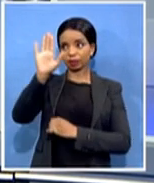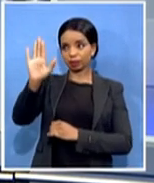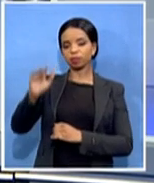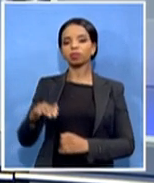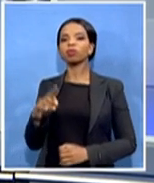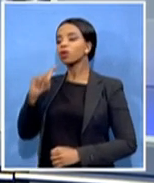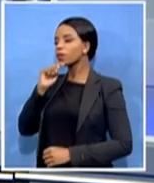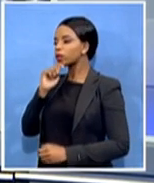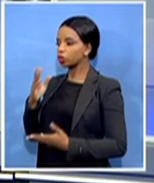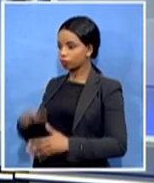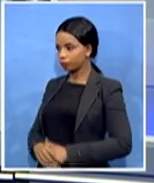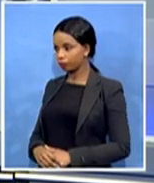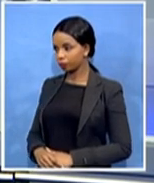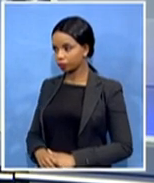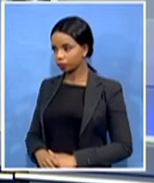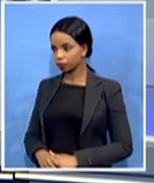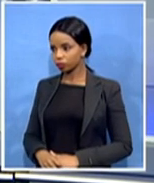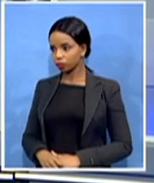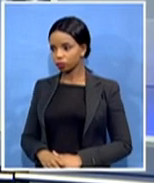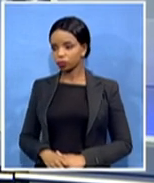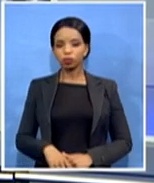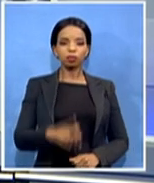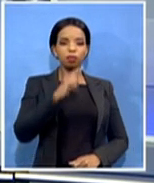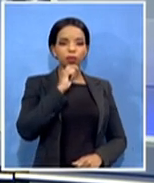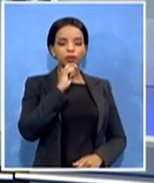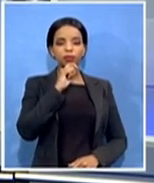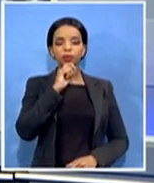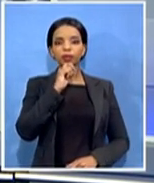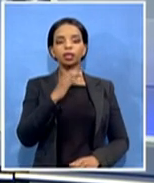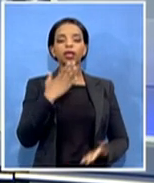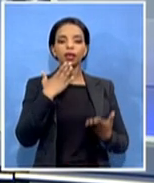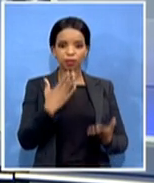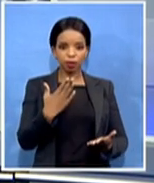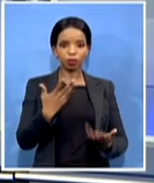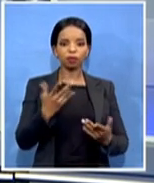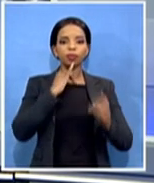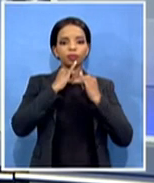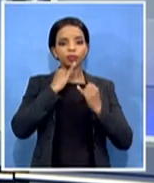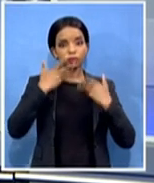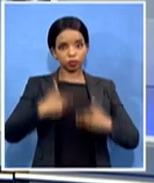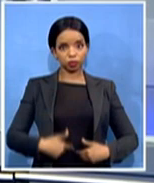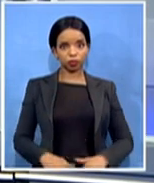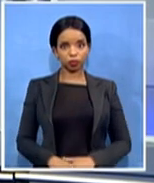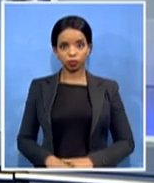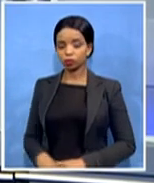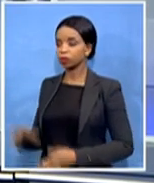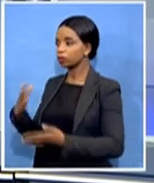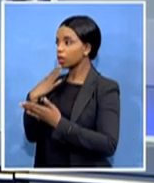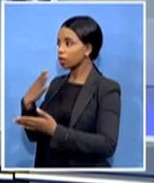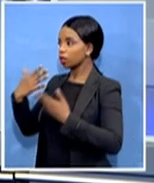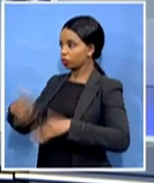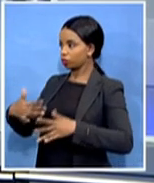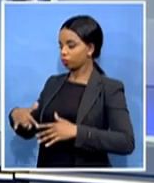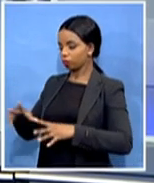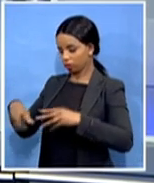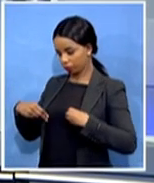Good morning, and thank you for having me. Thank you very much indeed for coming on. I guess the best place to start is at the